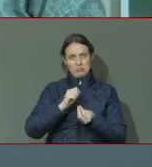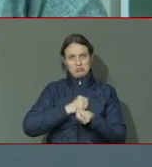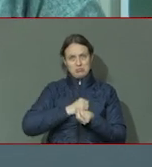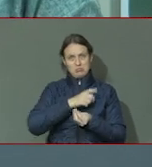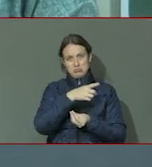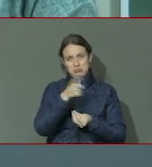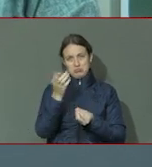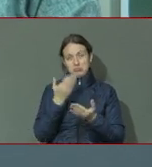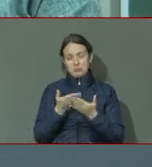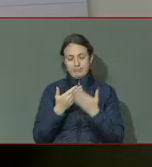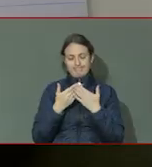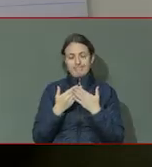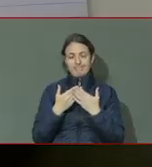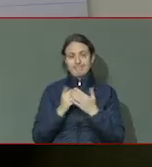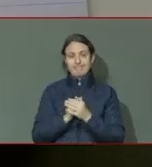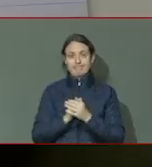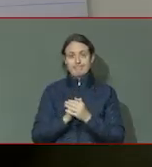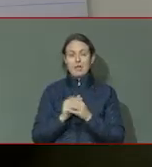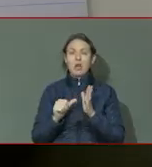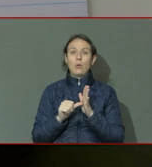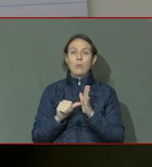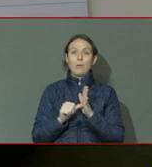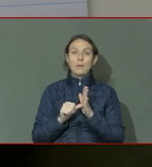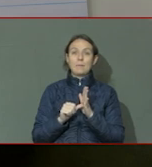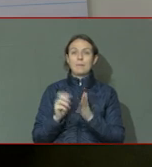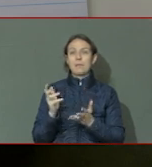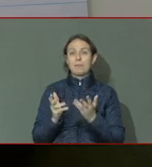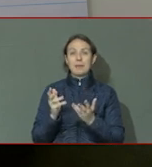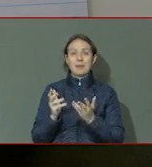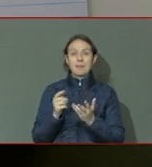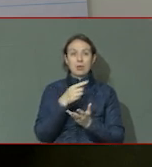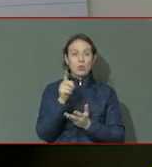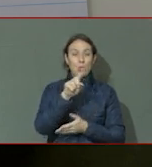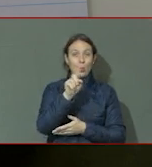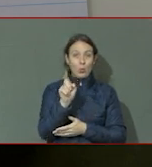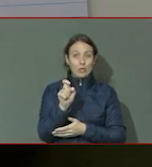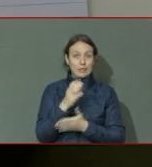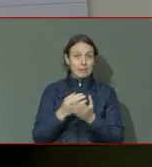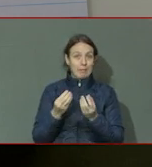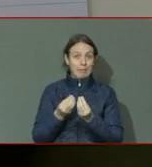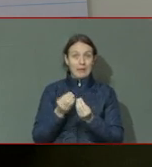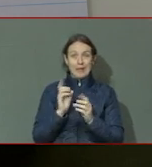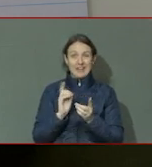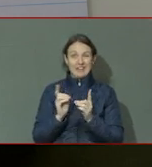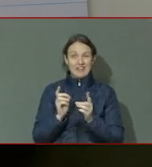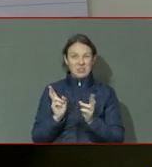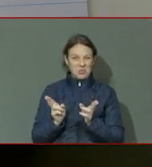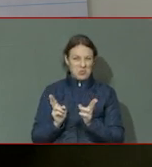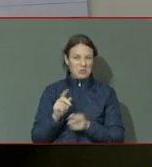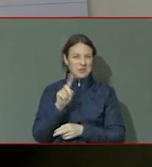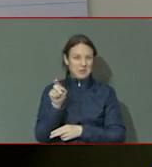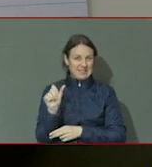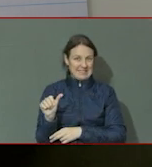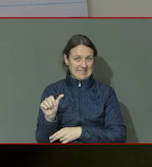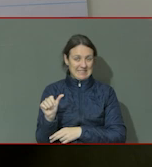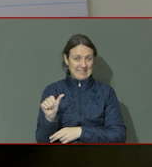other thing that's important, if you discuss anything in this question, which is usually question 6, then